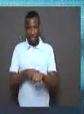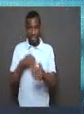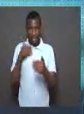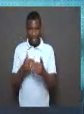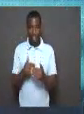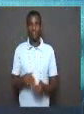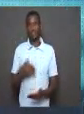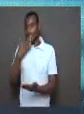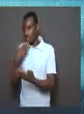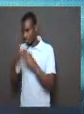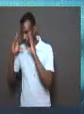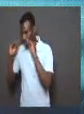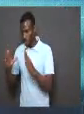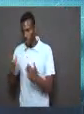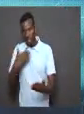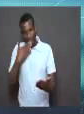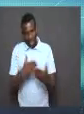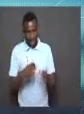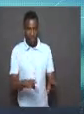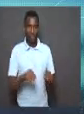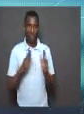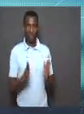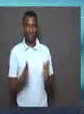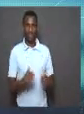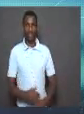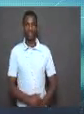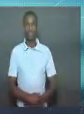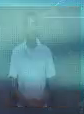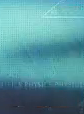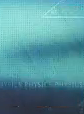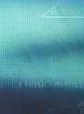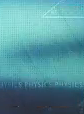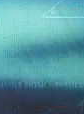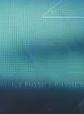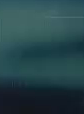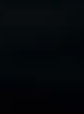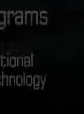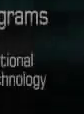Until next time, thank you, teacher. Thank you, students.